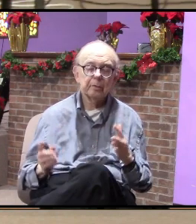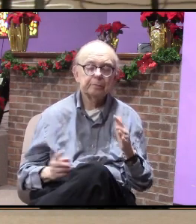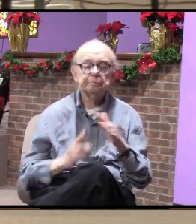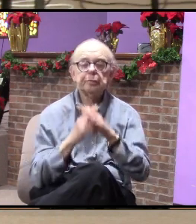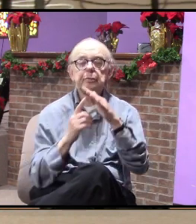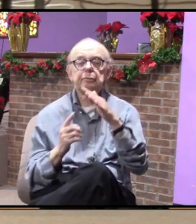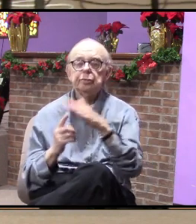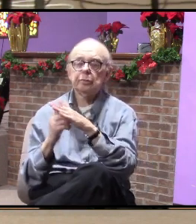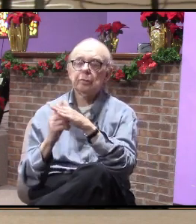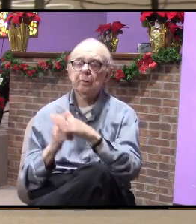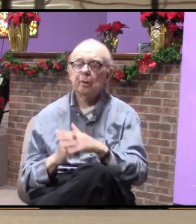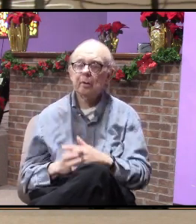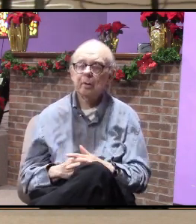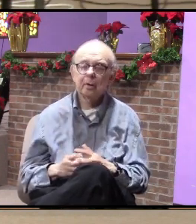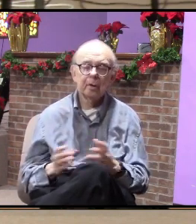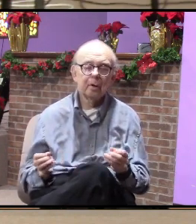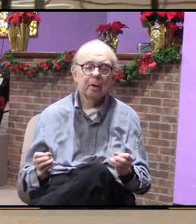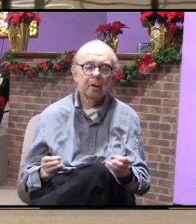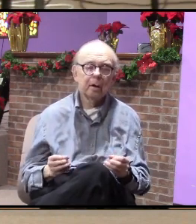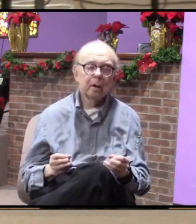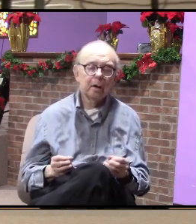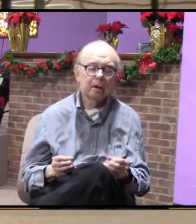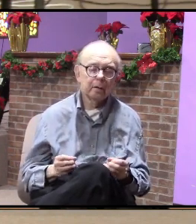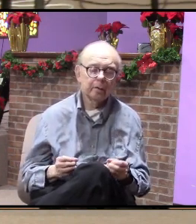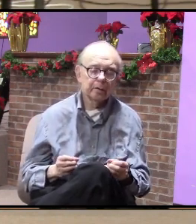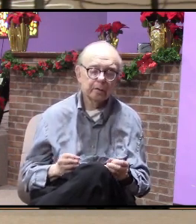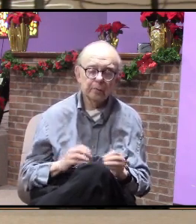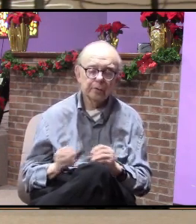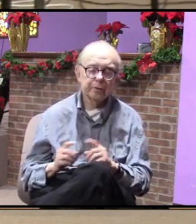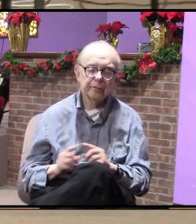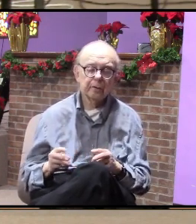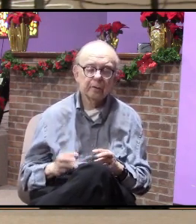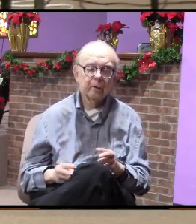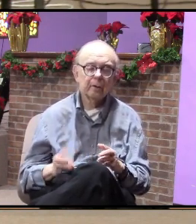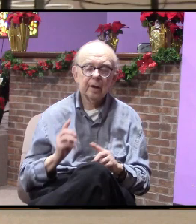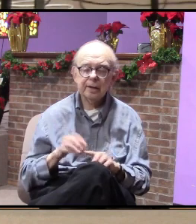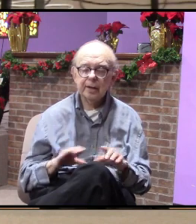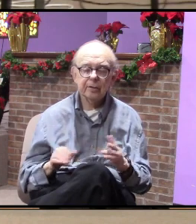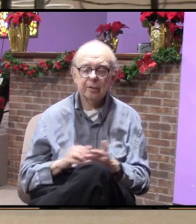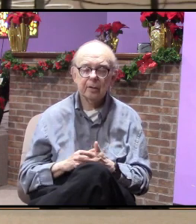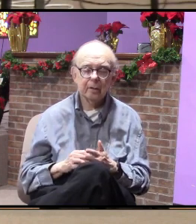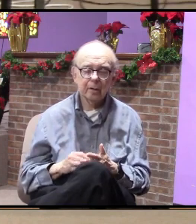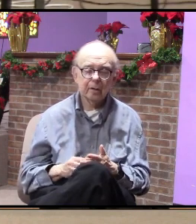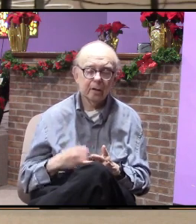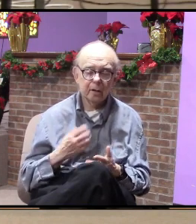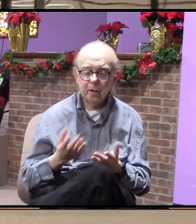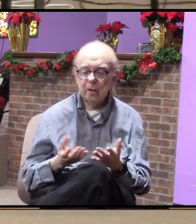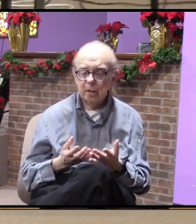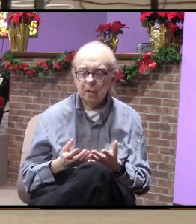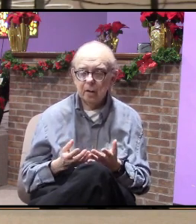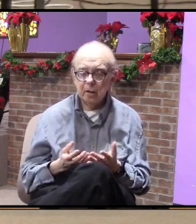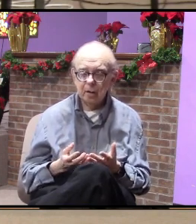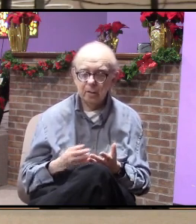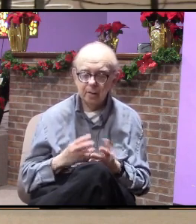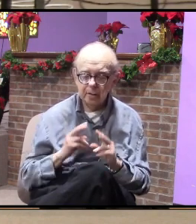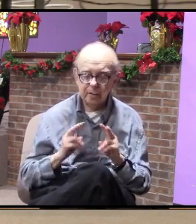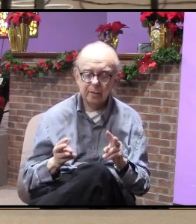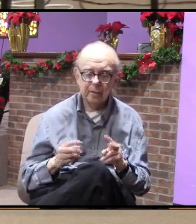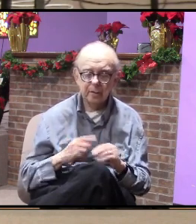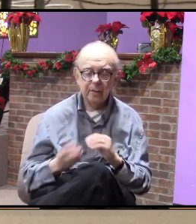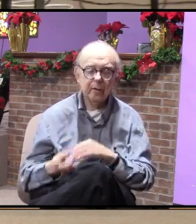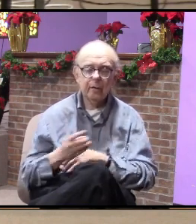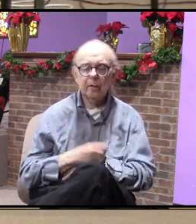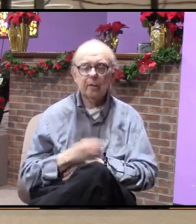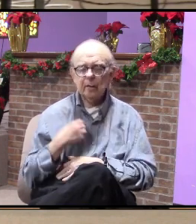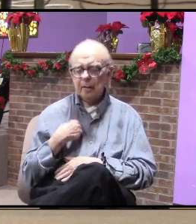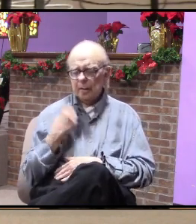up and moves us in another direction, and we can't get it done. And we want, and then we look at the end of the day